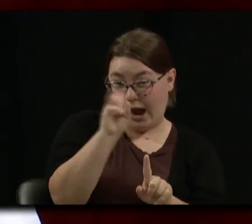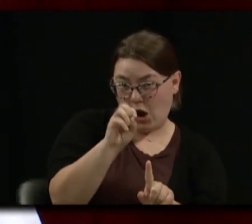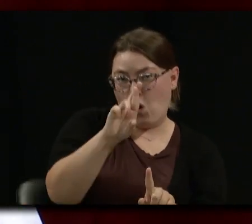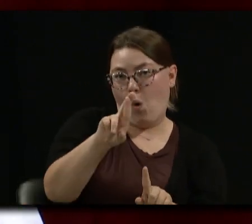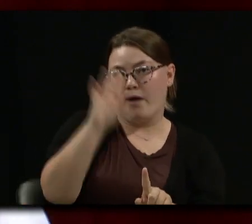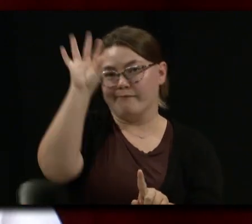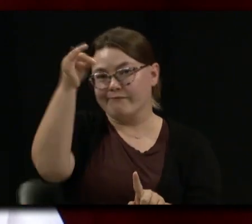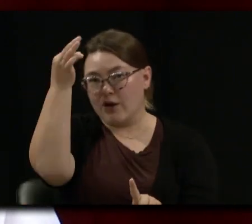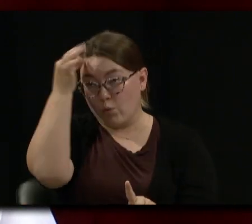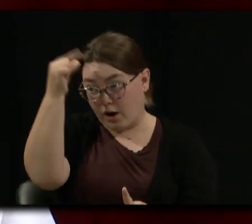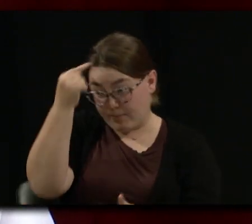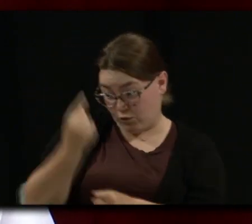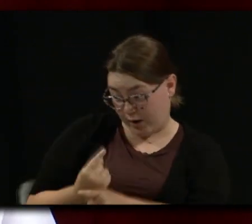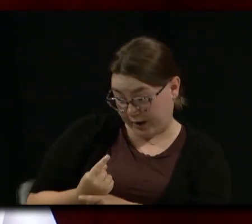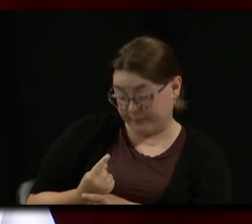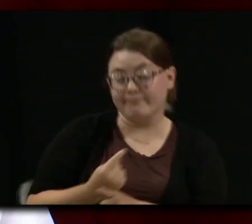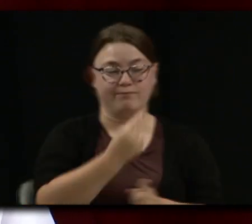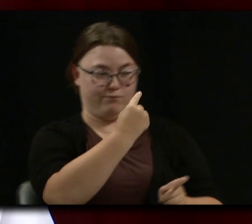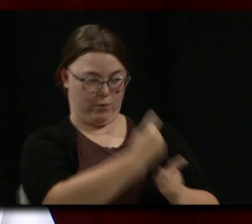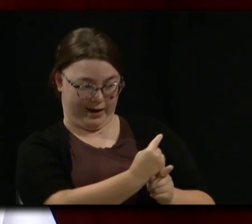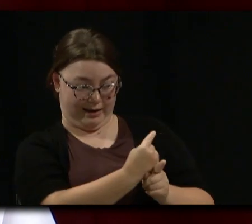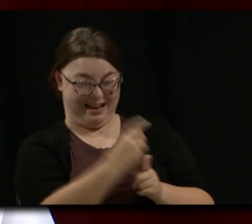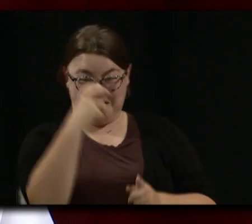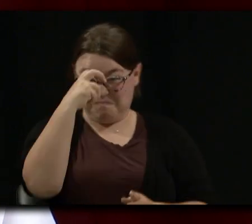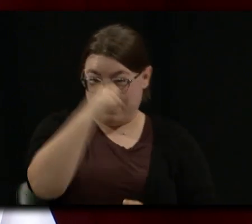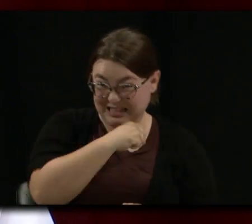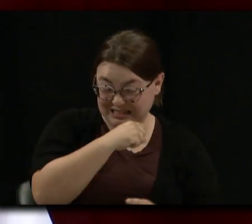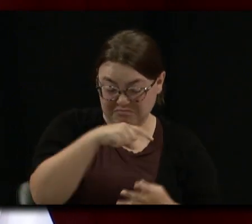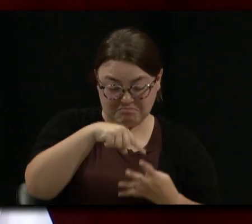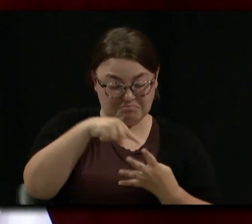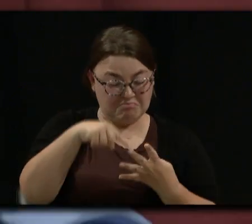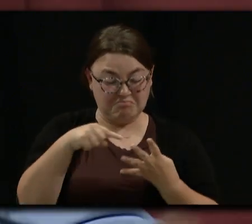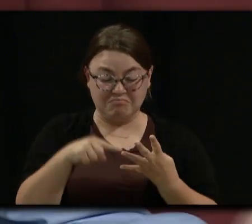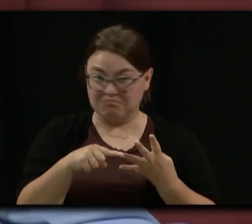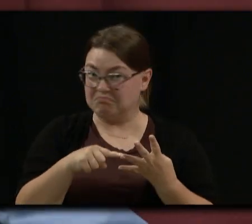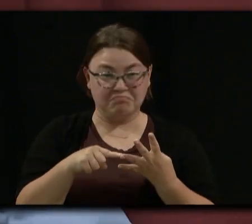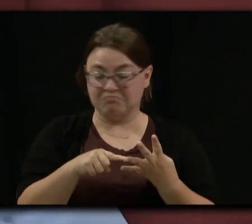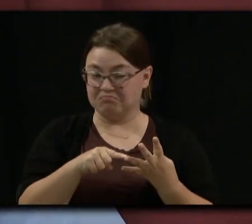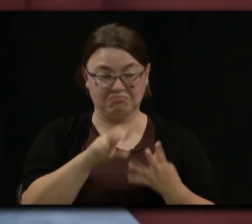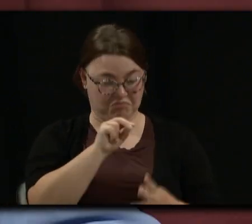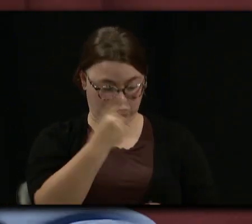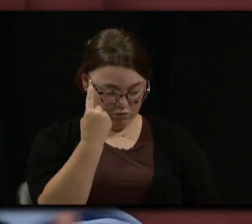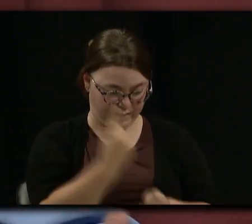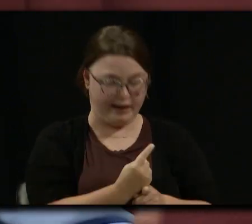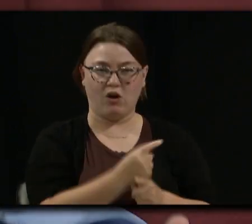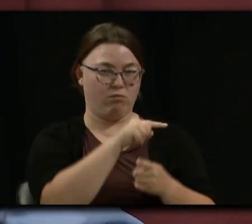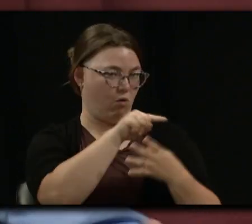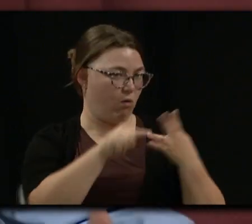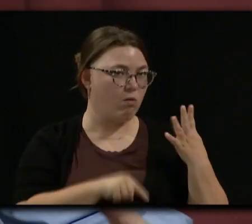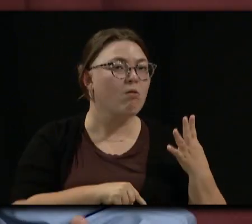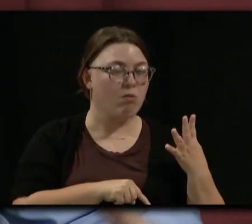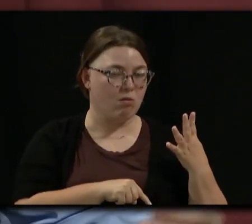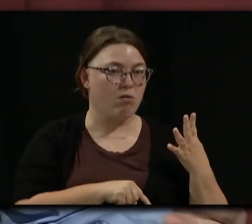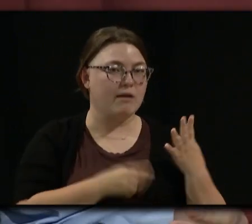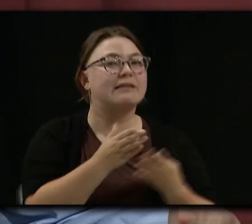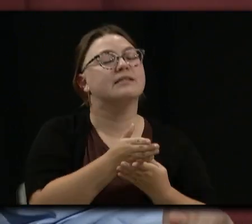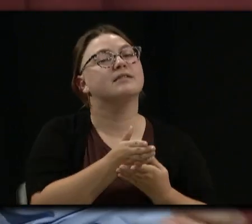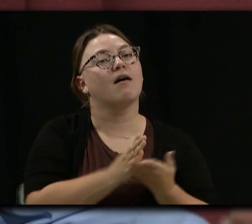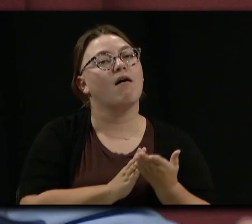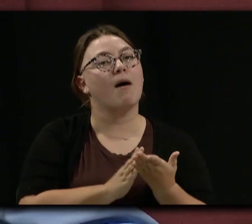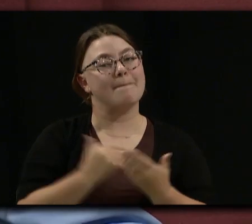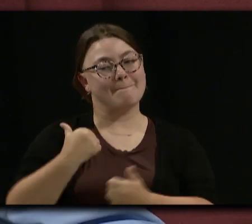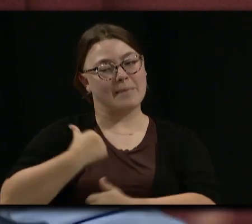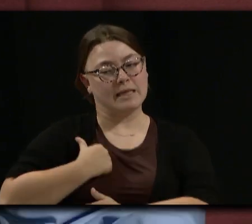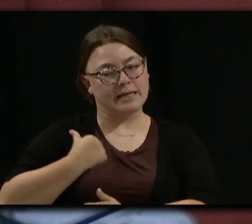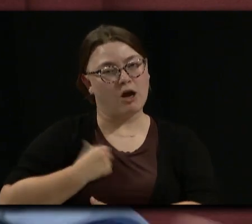federal government. Correct. Did I miss anything? Yeah, no, you hit it exactly. We do have some military or some